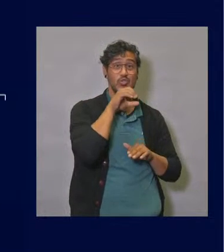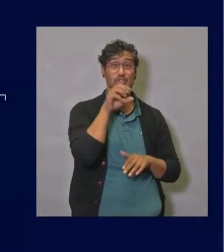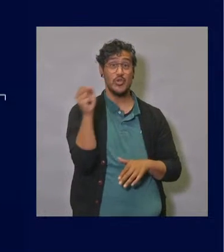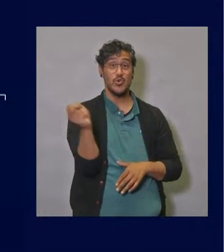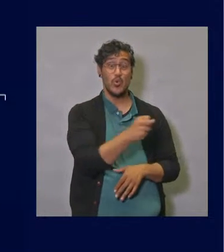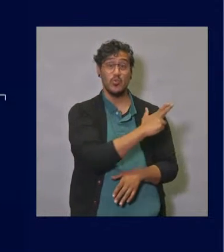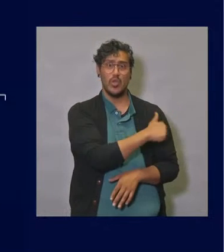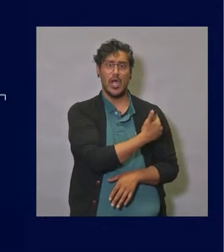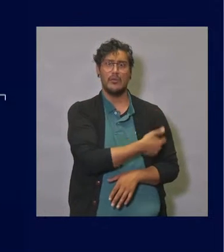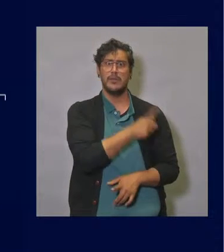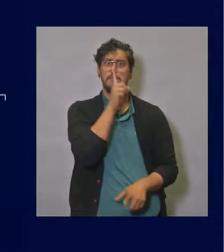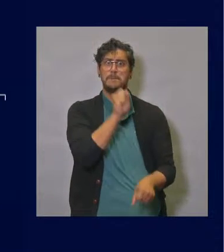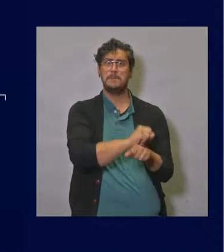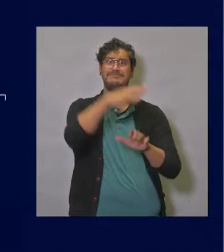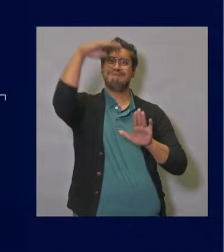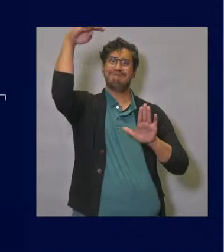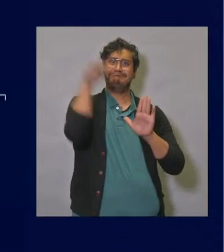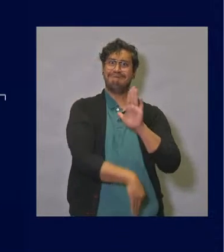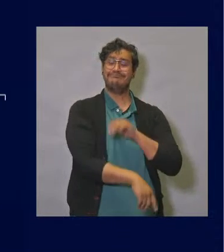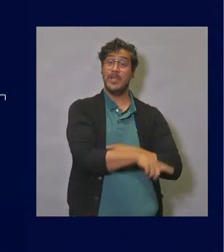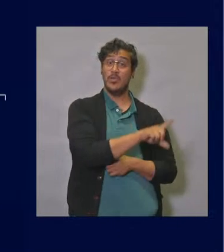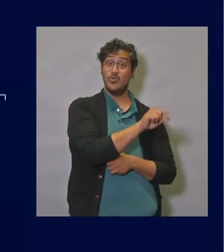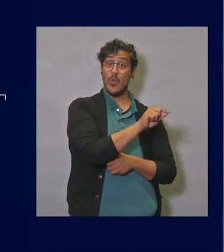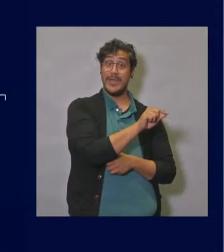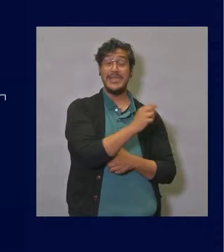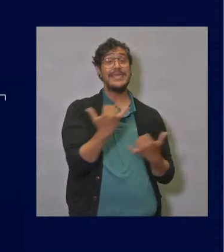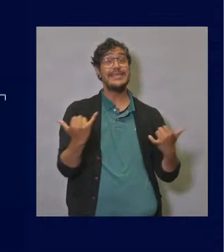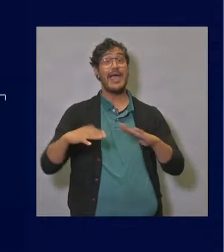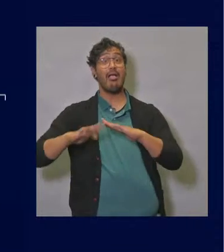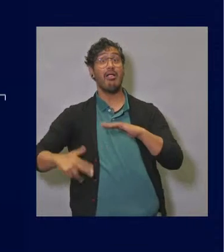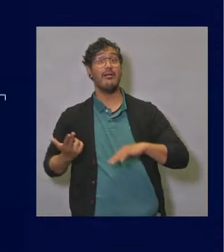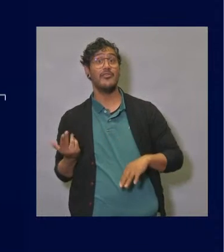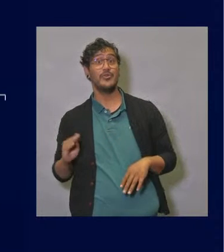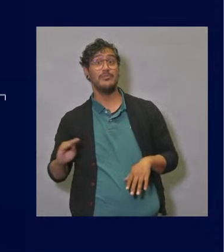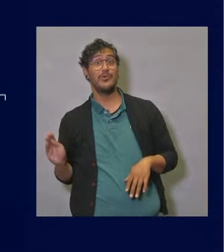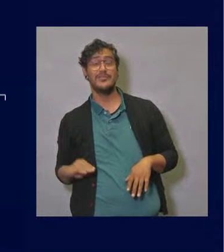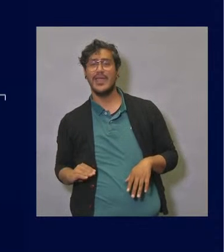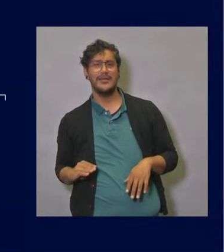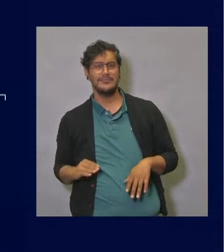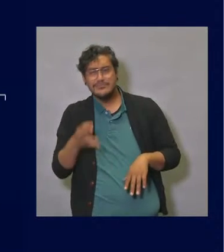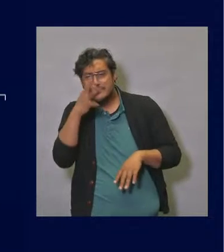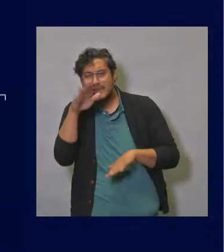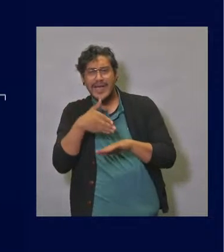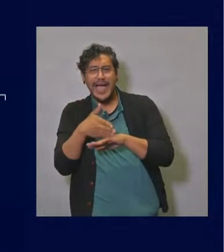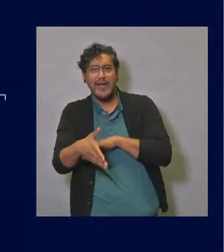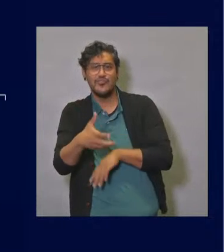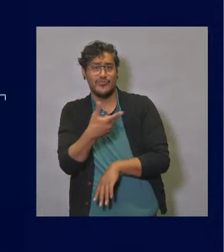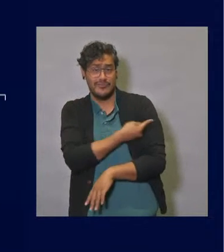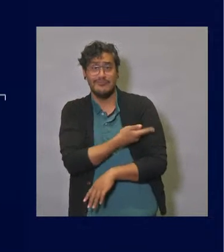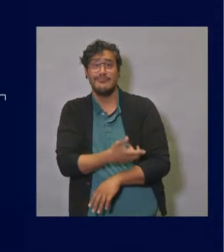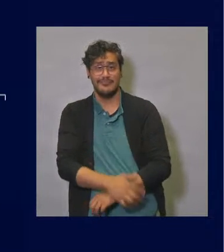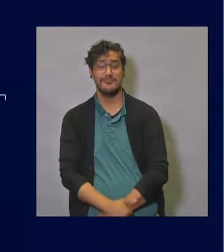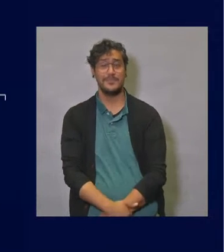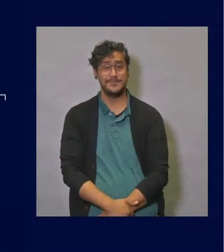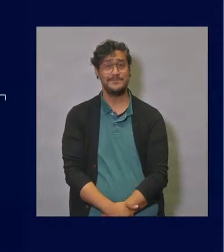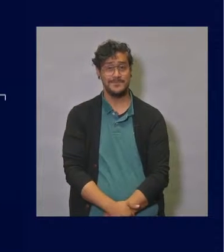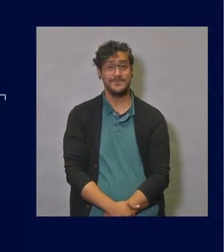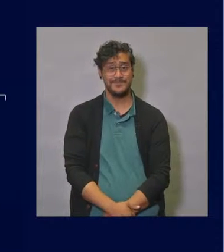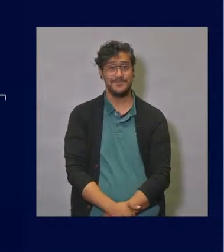abruptly dropped from 20% to below 13% just after our senior vaccination efforts hit their